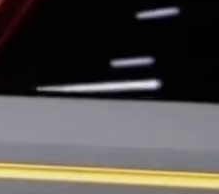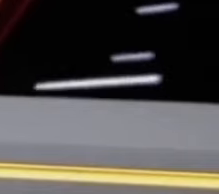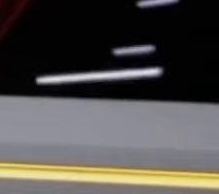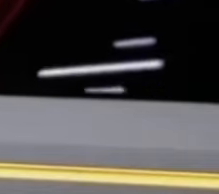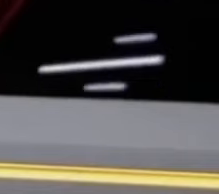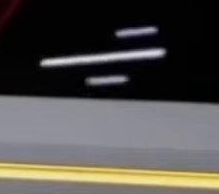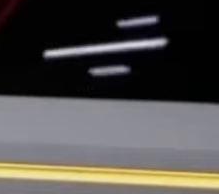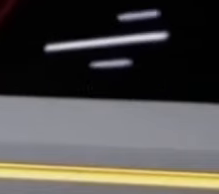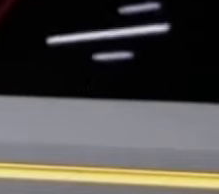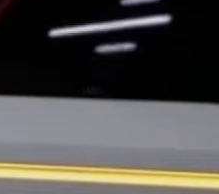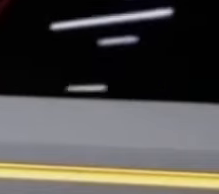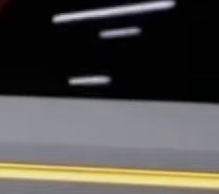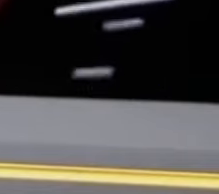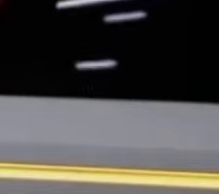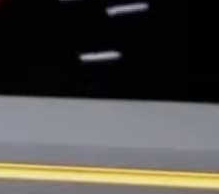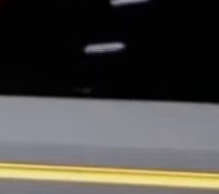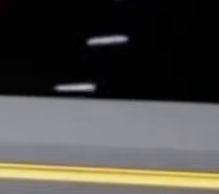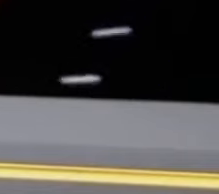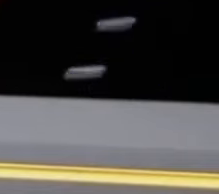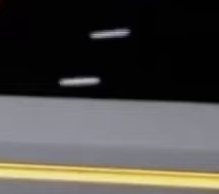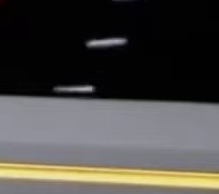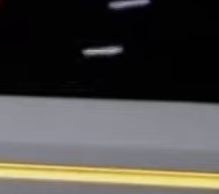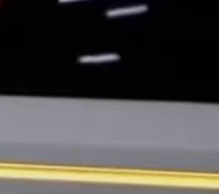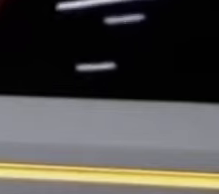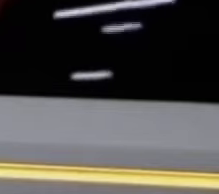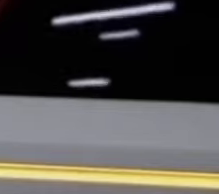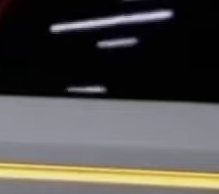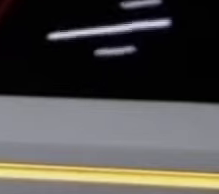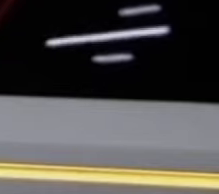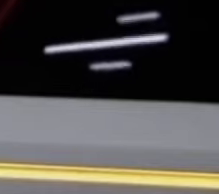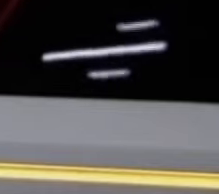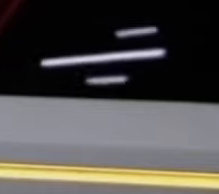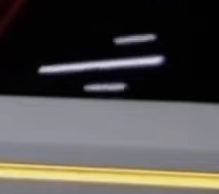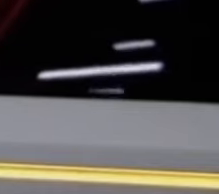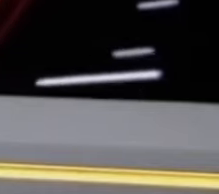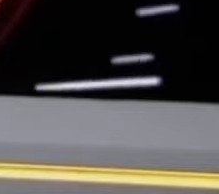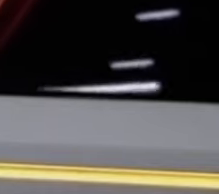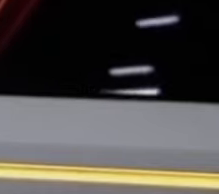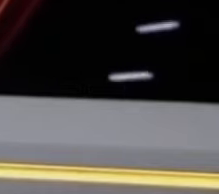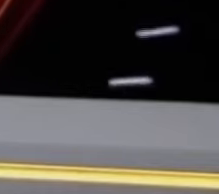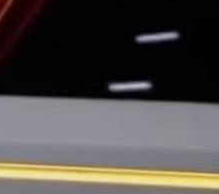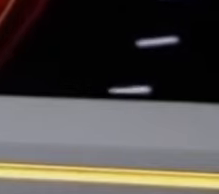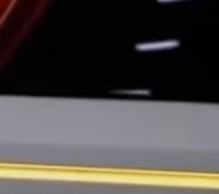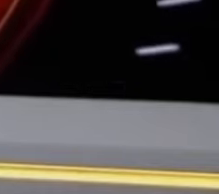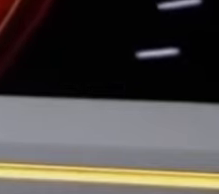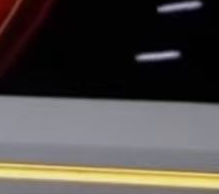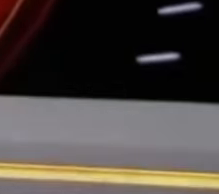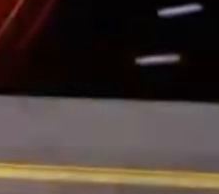empower citizens in their communities. This is all for the moment. Stay tuned with From the South.